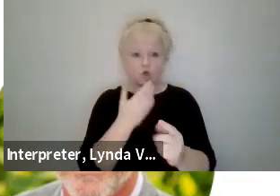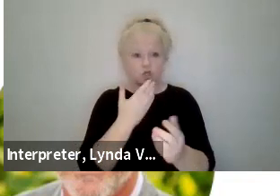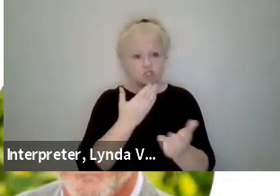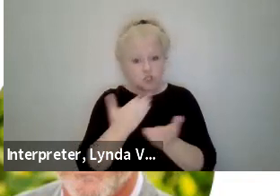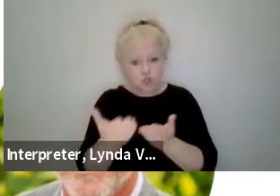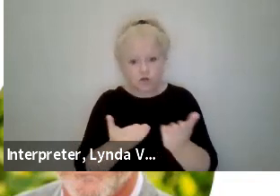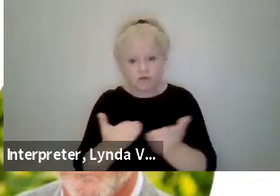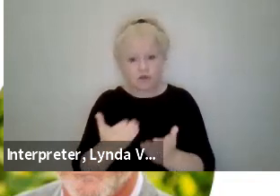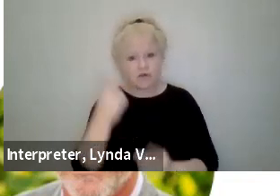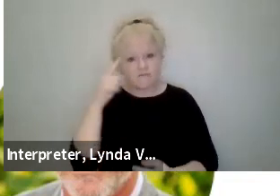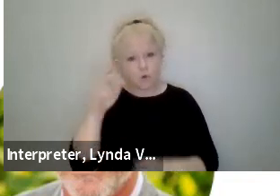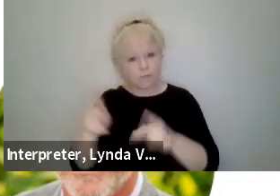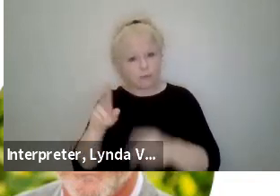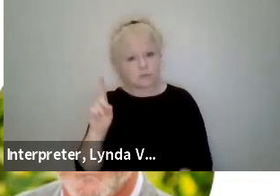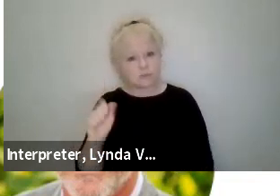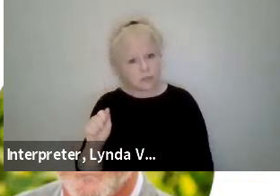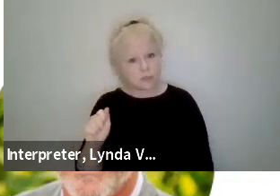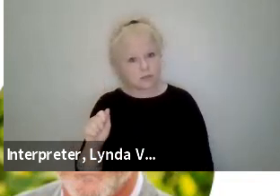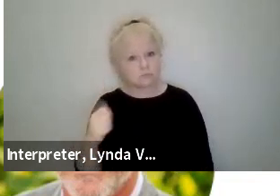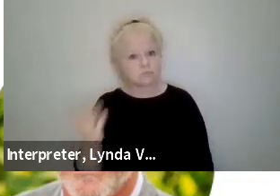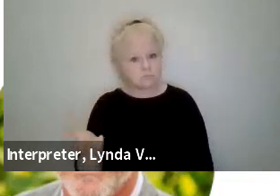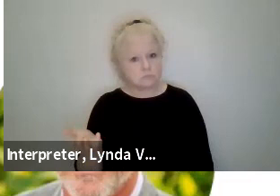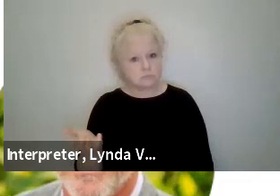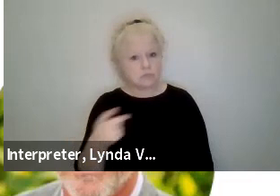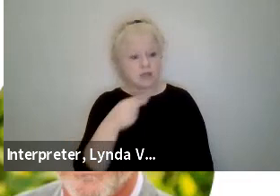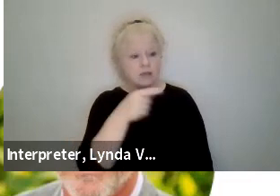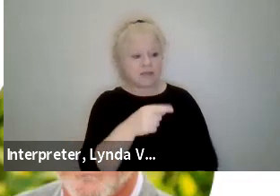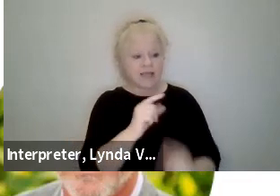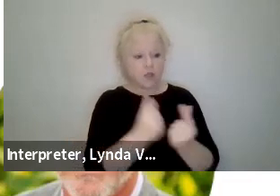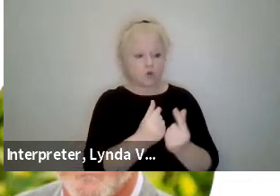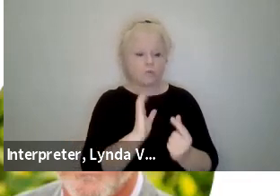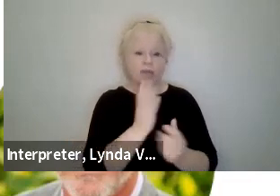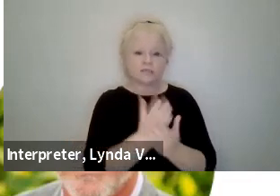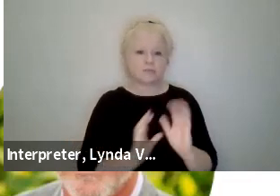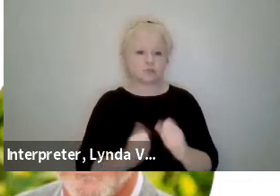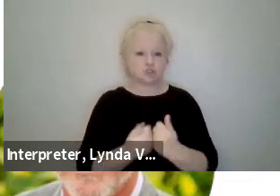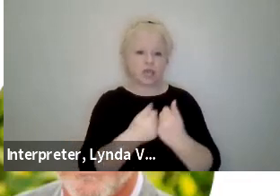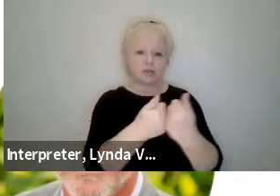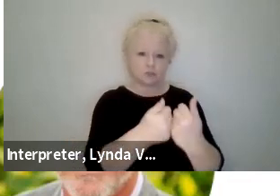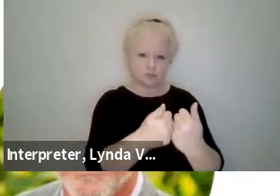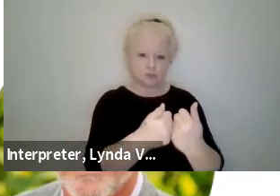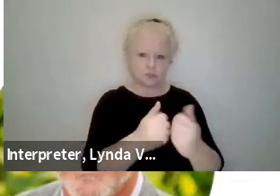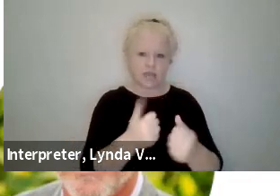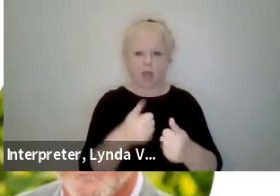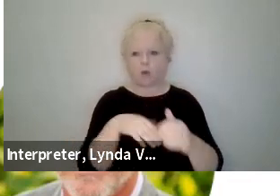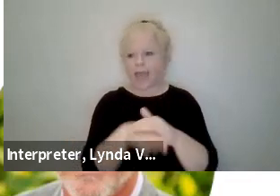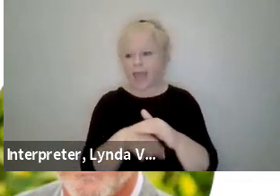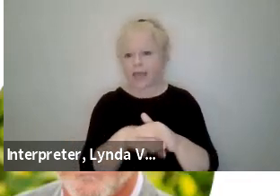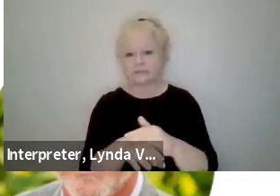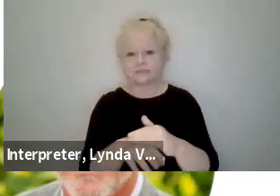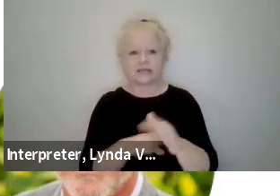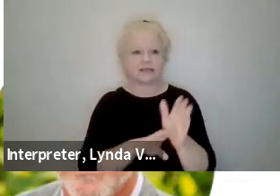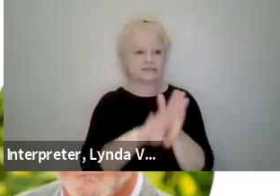services to people with disabilities. But this group faced some challenges as it relates to accessing and kind of